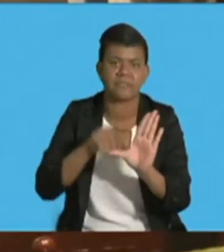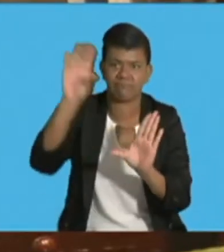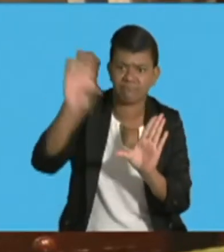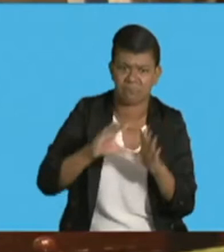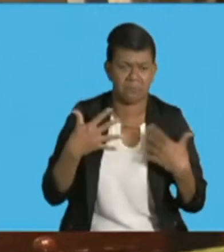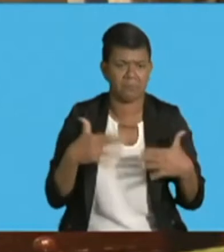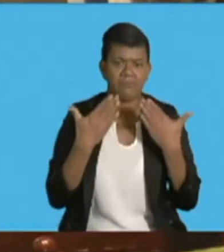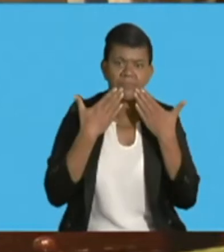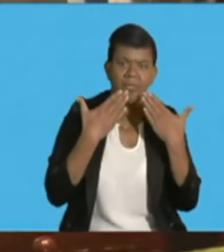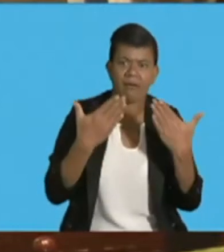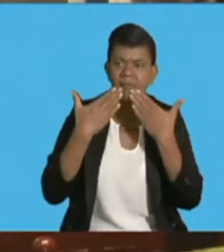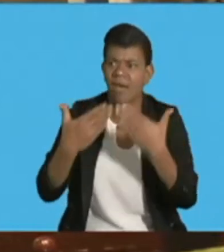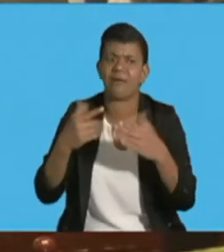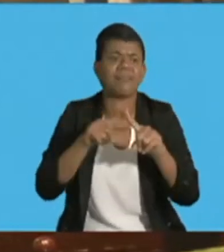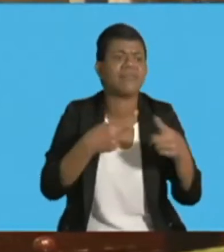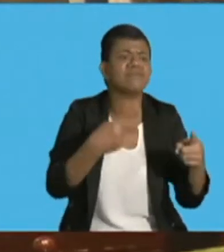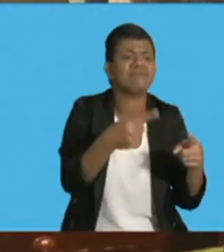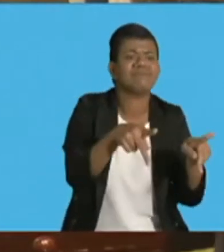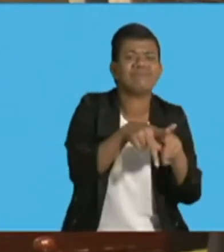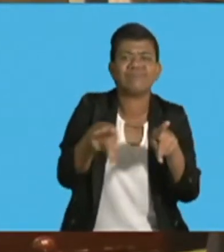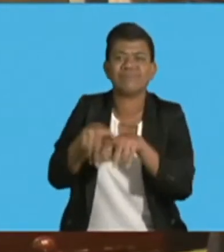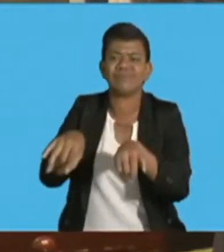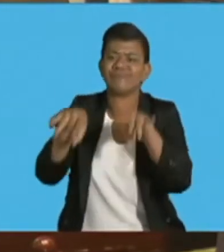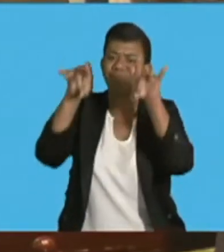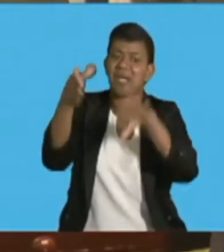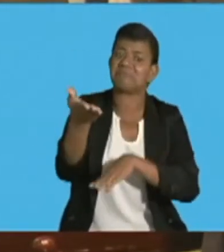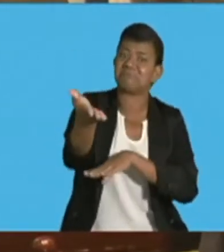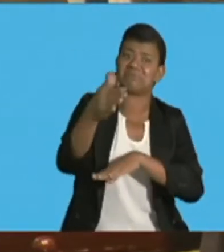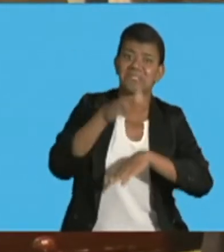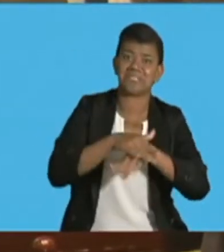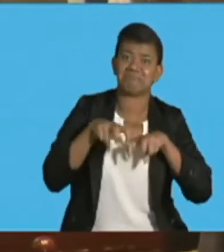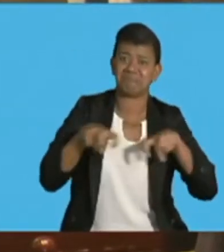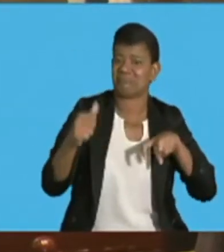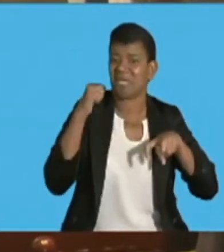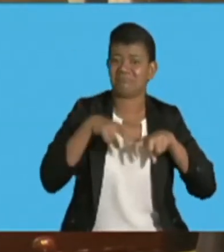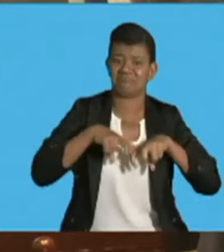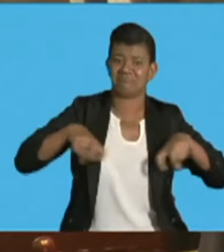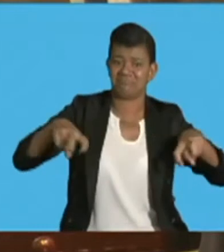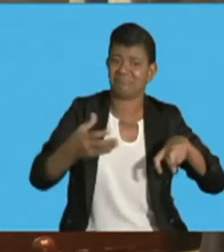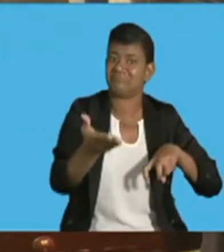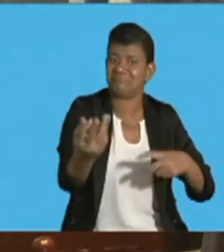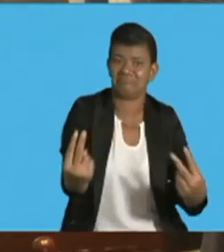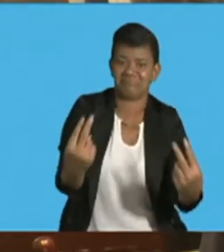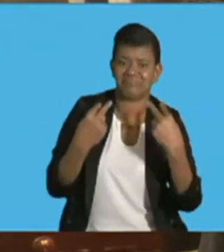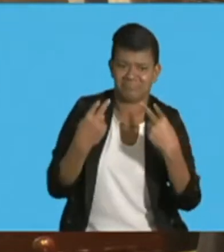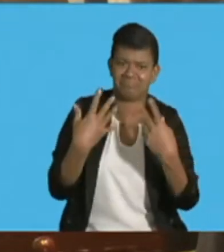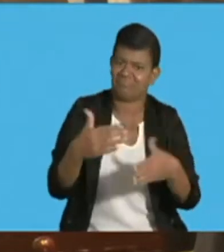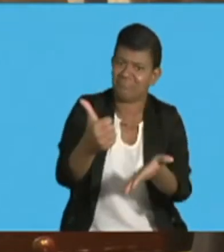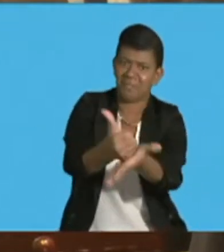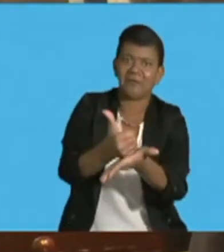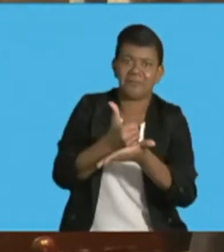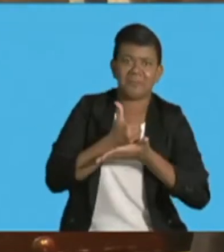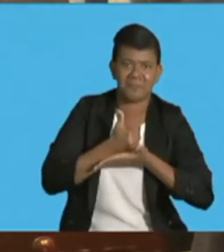Australia, and I see our friends in Australia in the gallery, who actually provided a lot of support to us to get Fiji across the